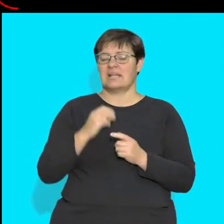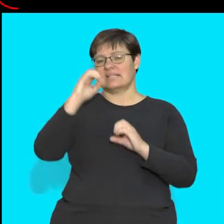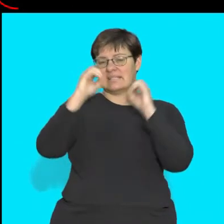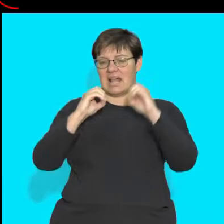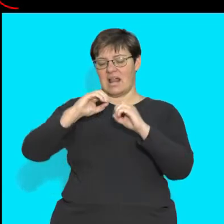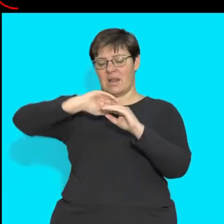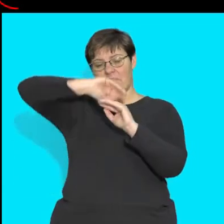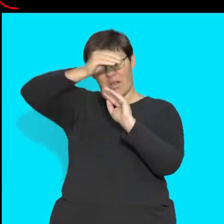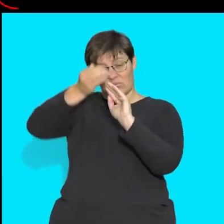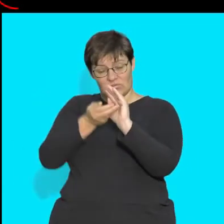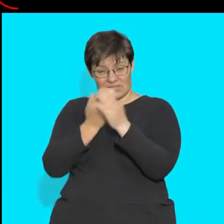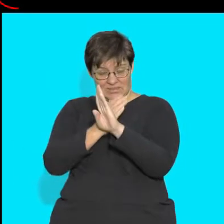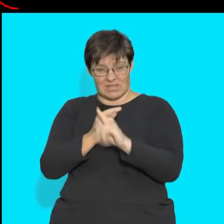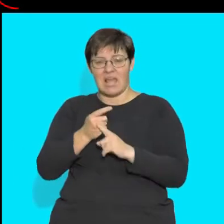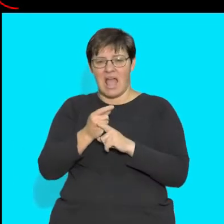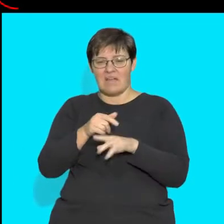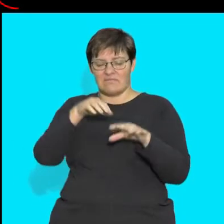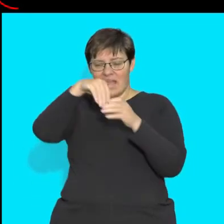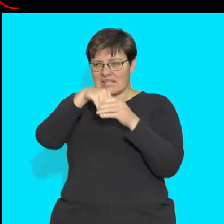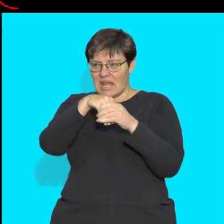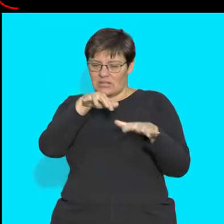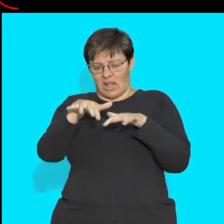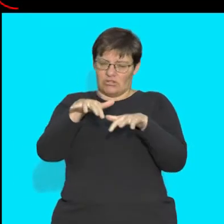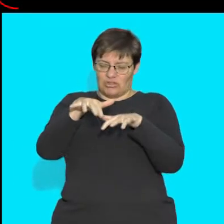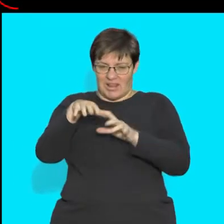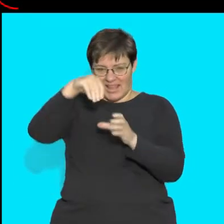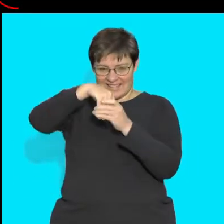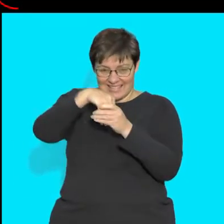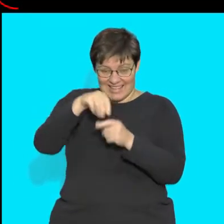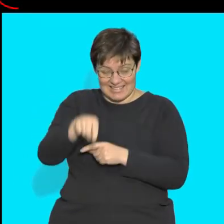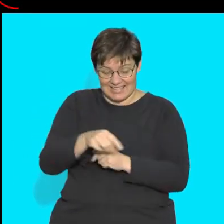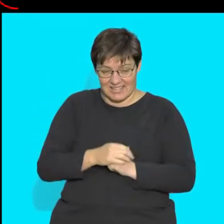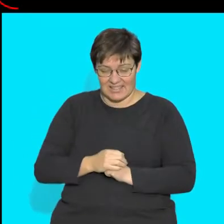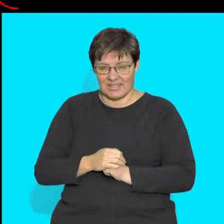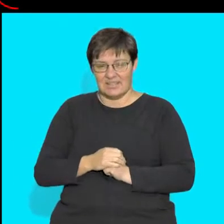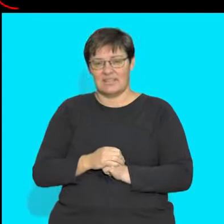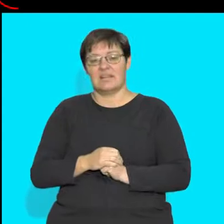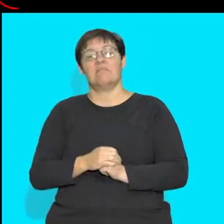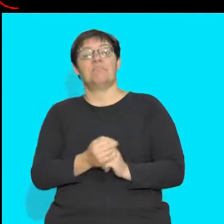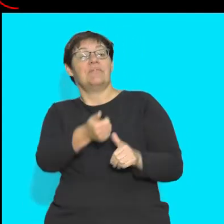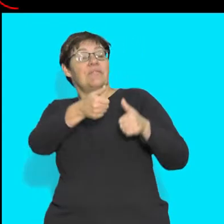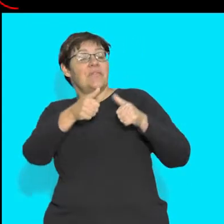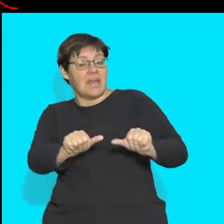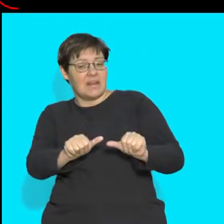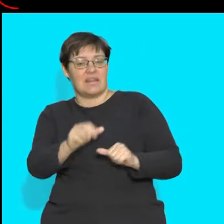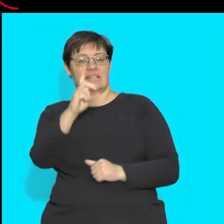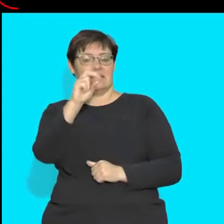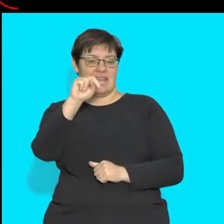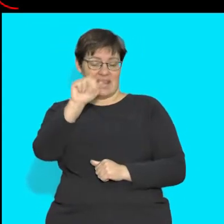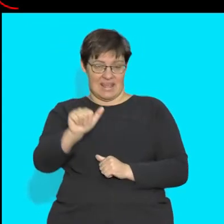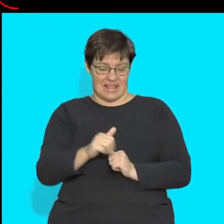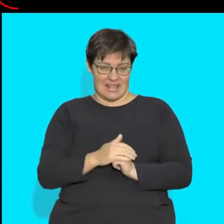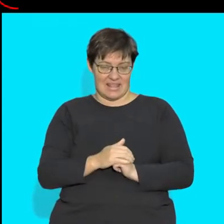boundary. They had this jelly-like substance inside it, right? And then they had their